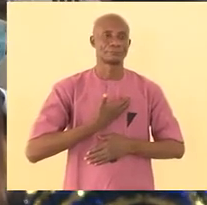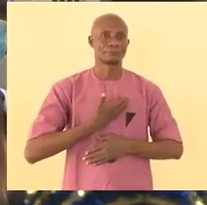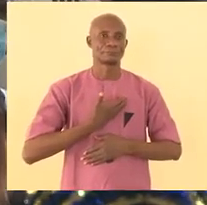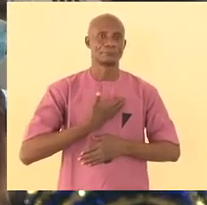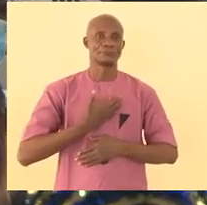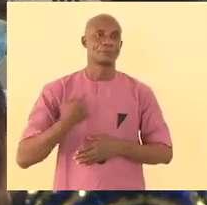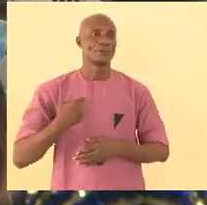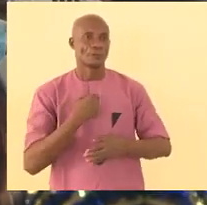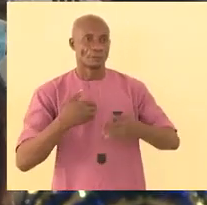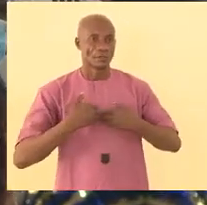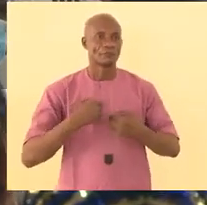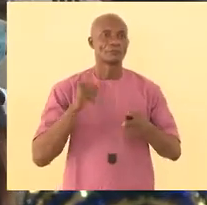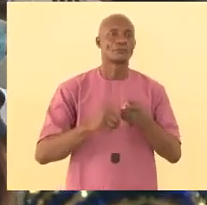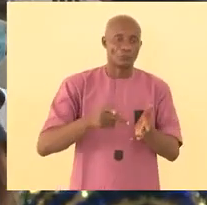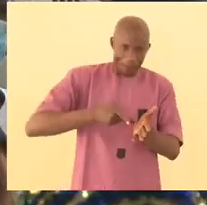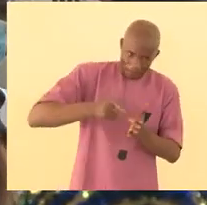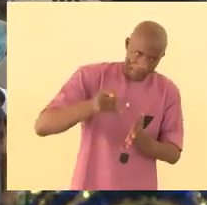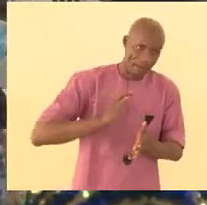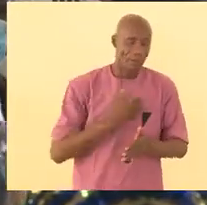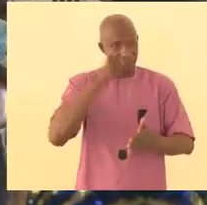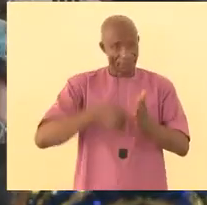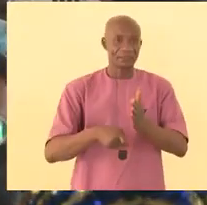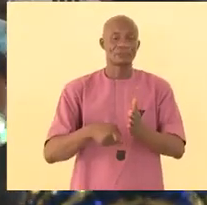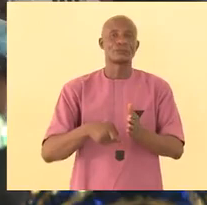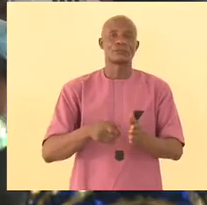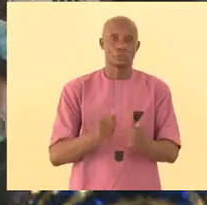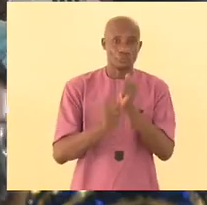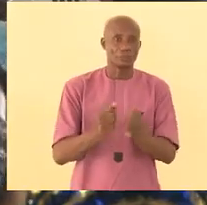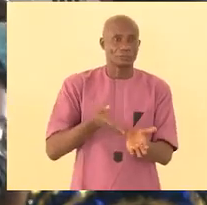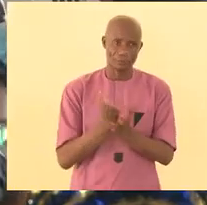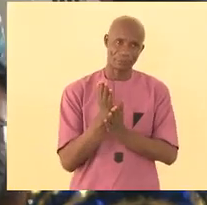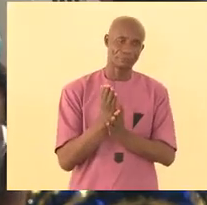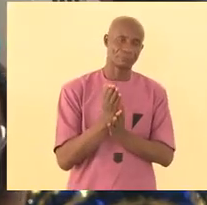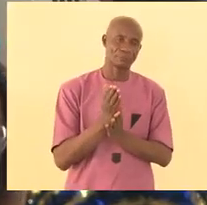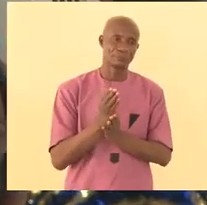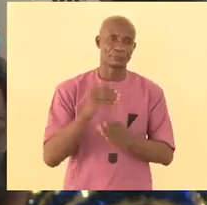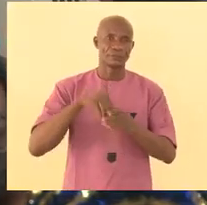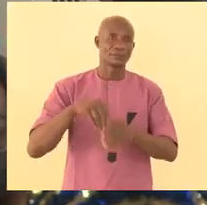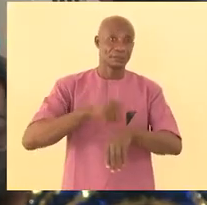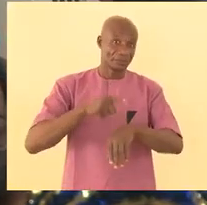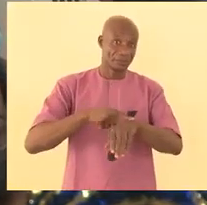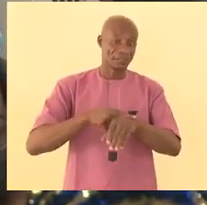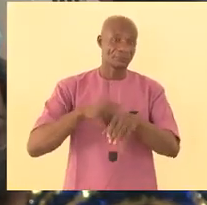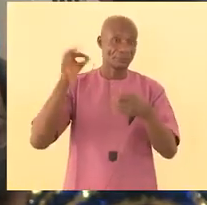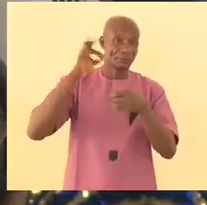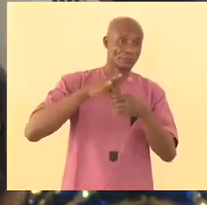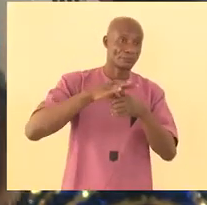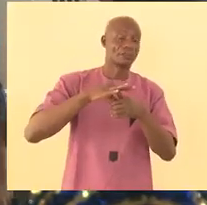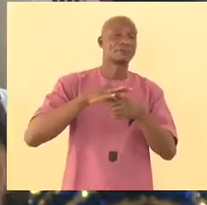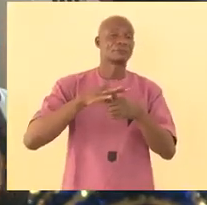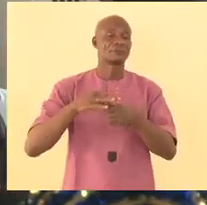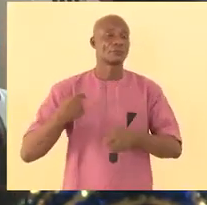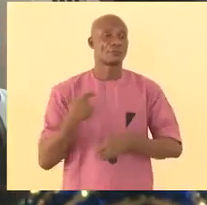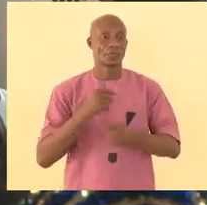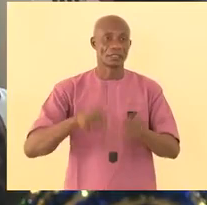responsibility. We have to pay our taxes, which is right. Of course, in this era of electioneering, as good